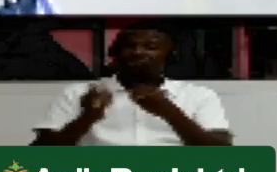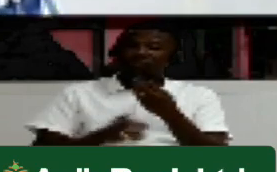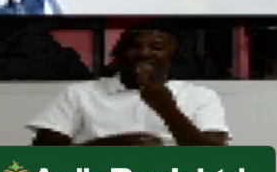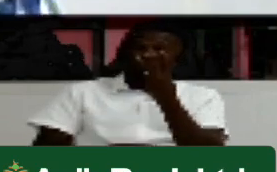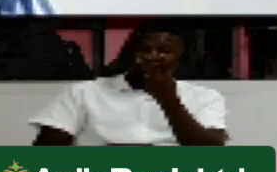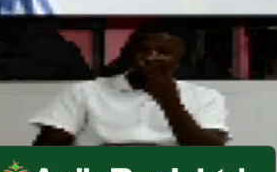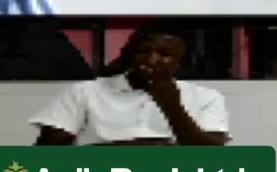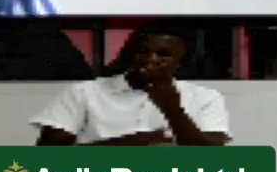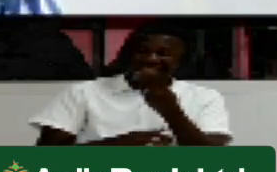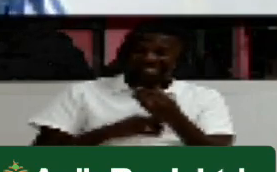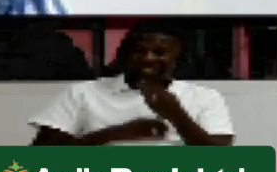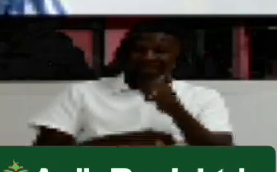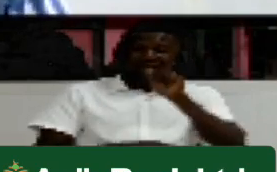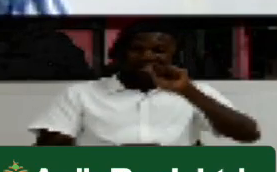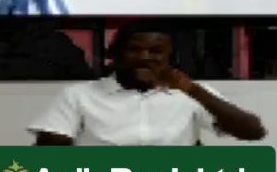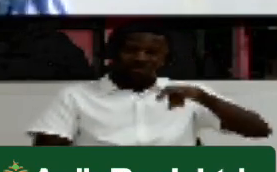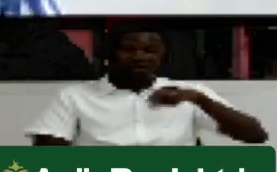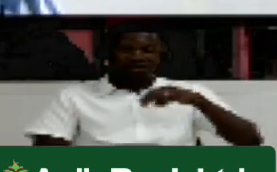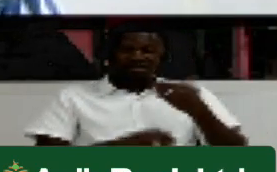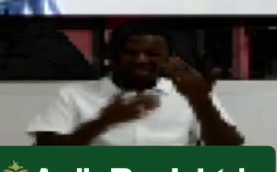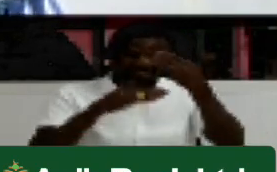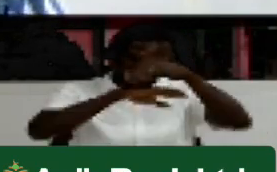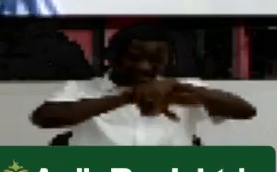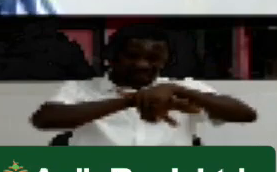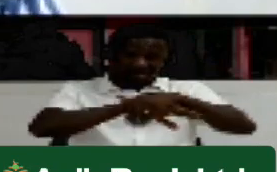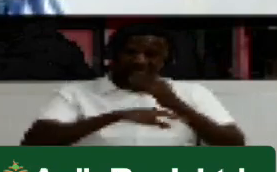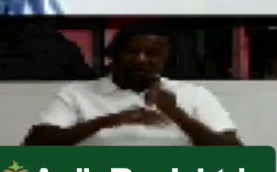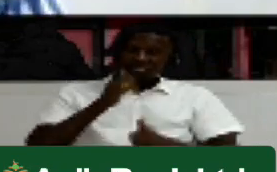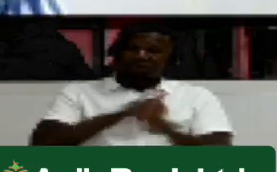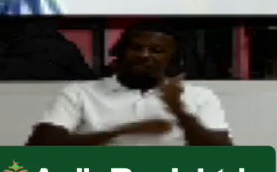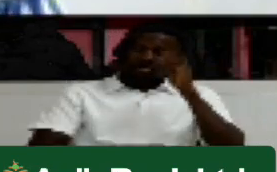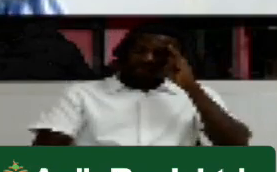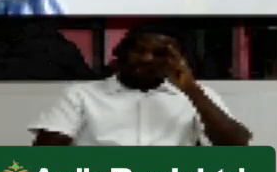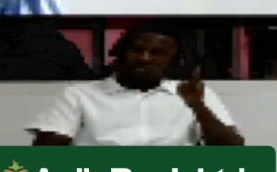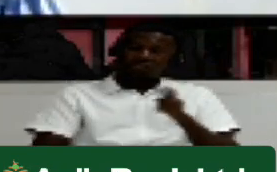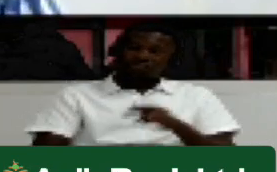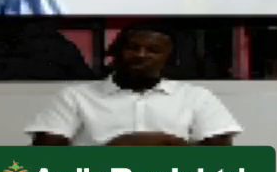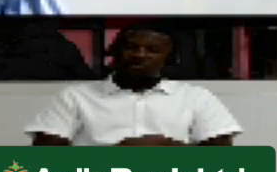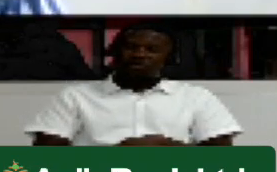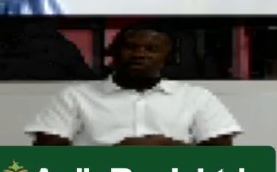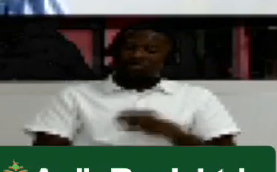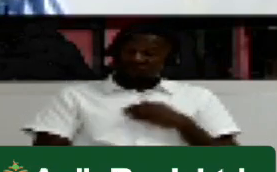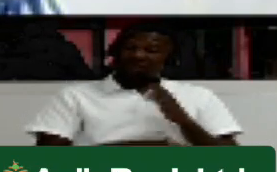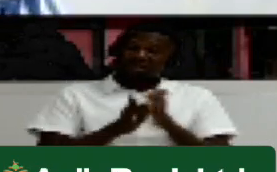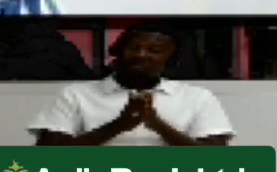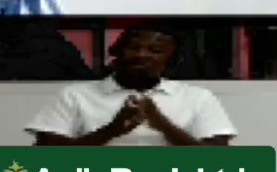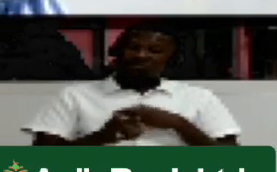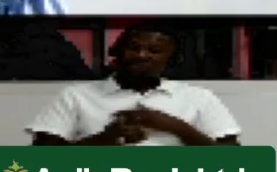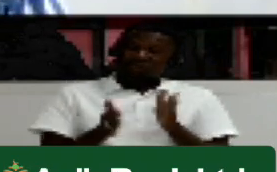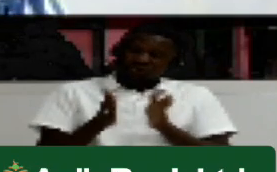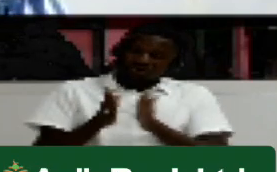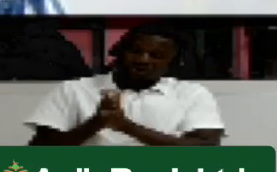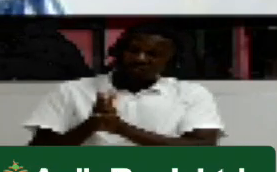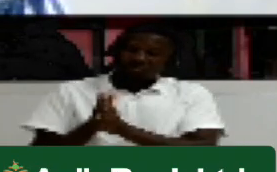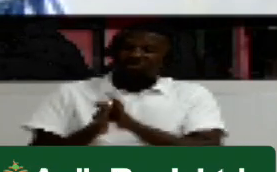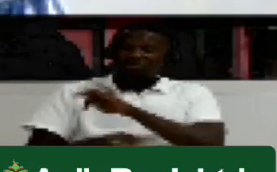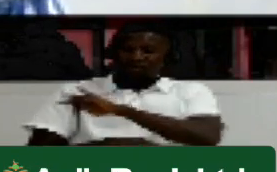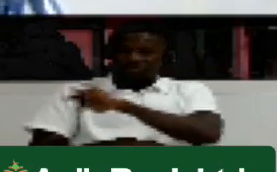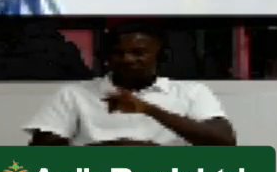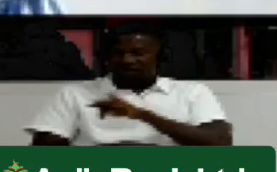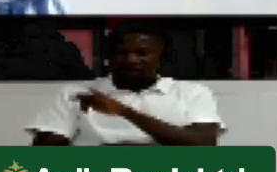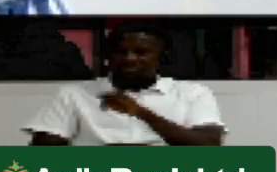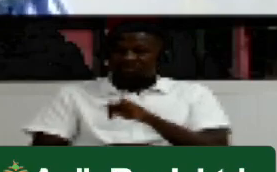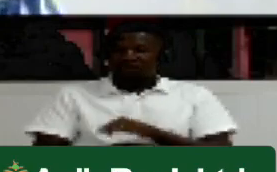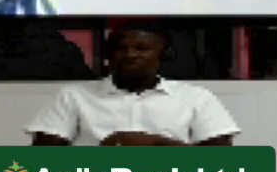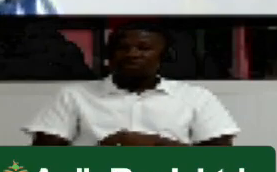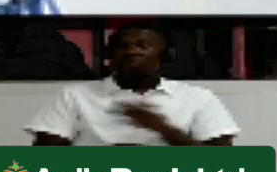then he will get back home. So with that we get close to the family. So when